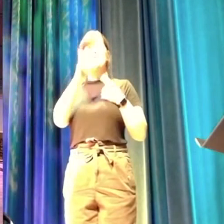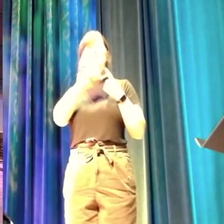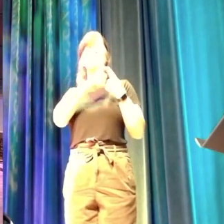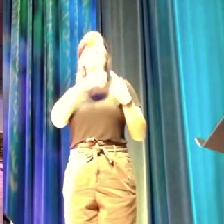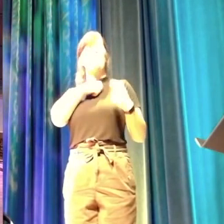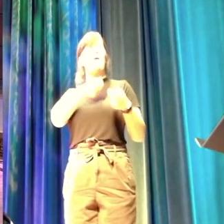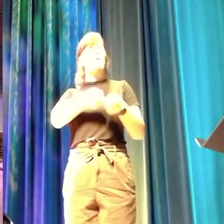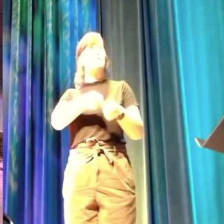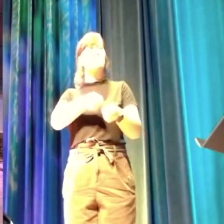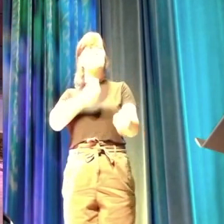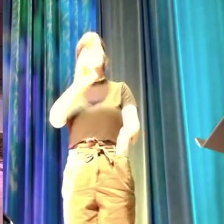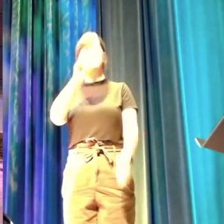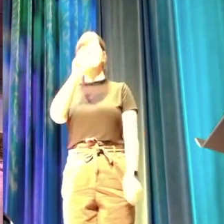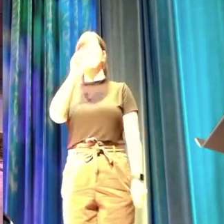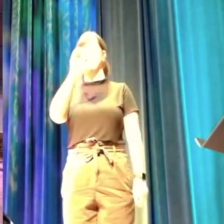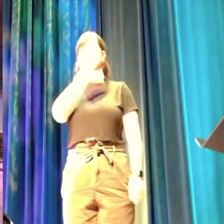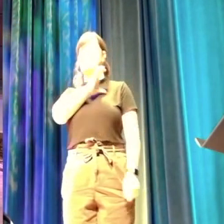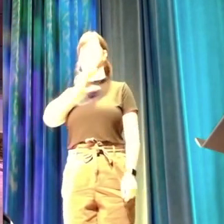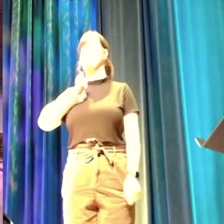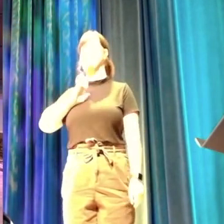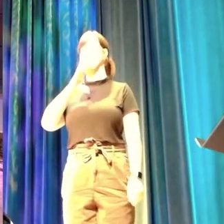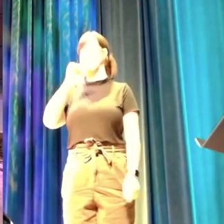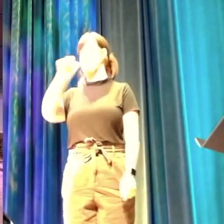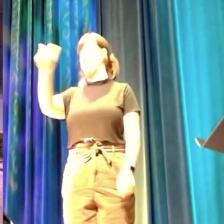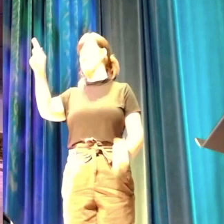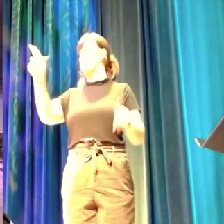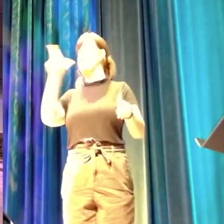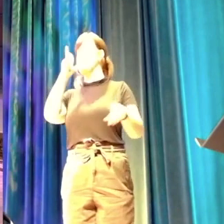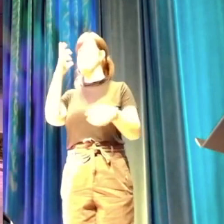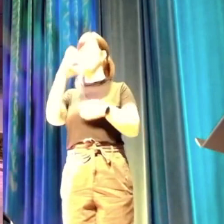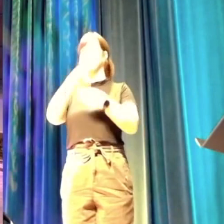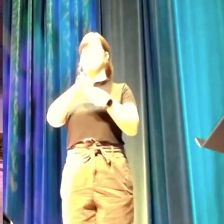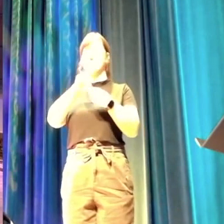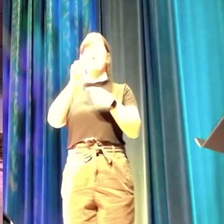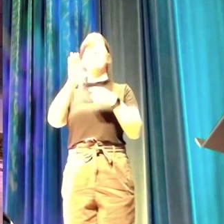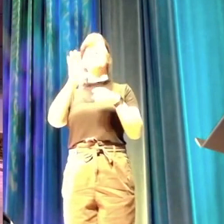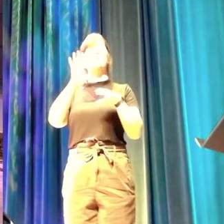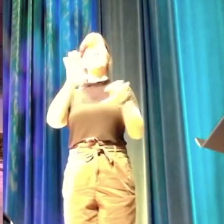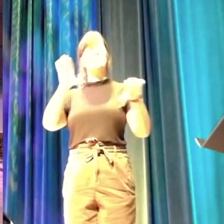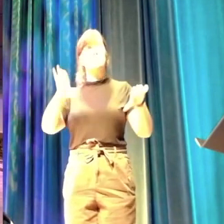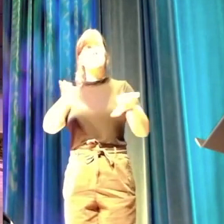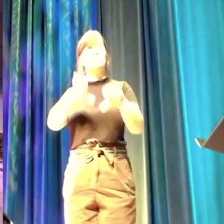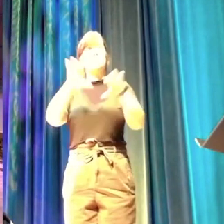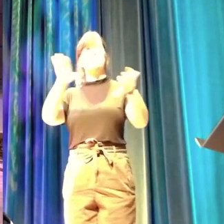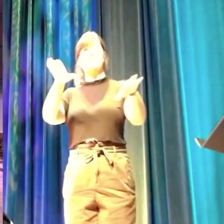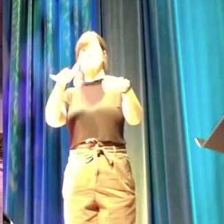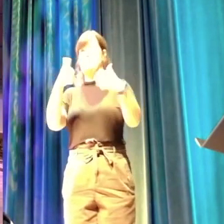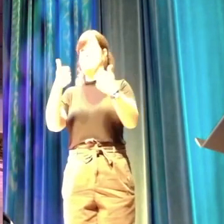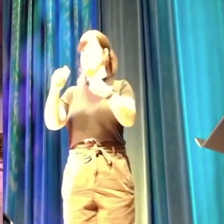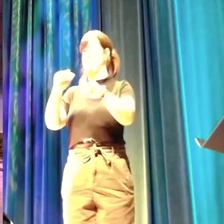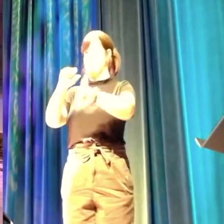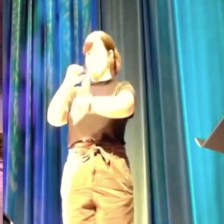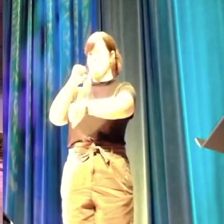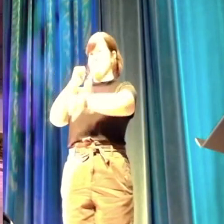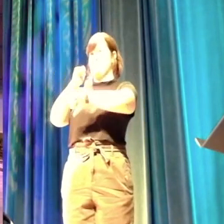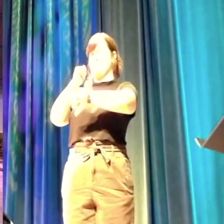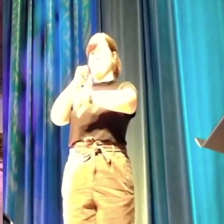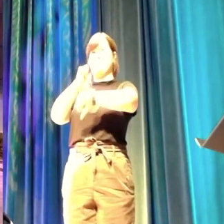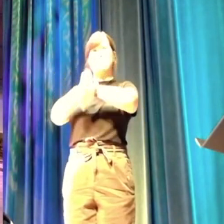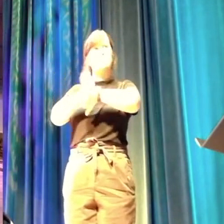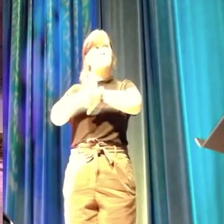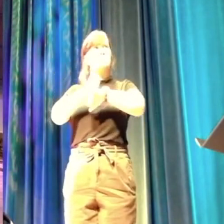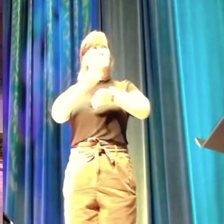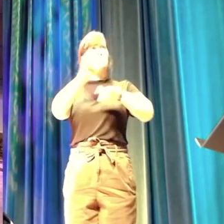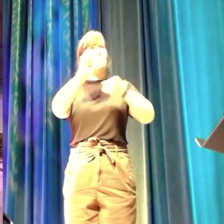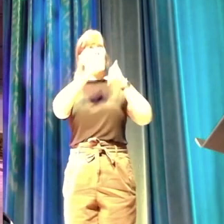Cane Committee and others who may have been involved in expending the energy and effort to consider me for this